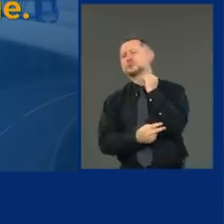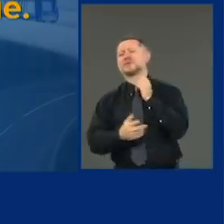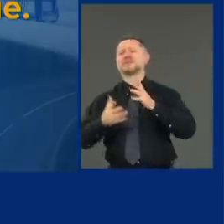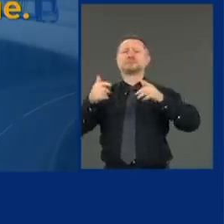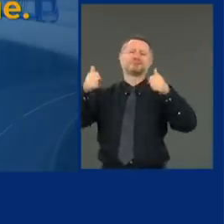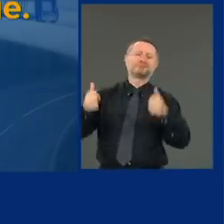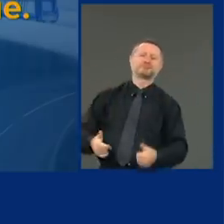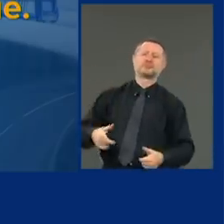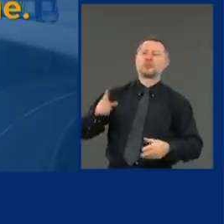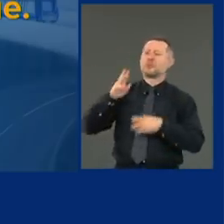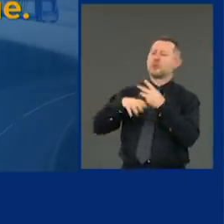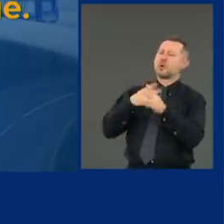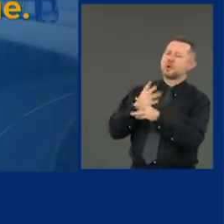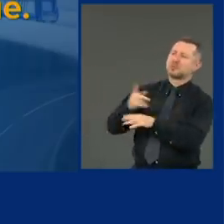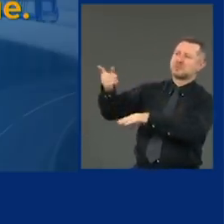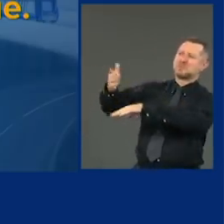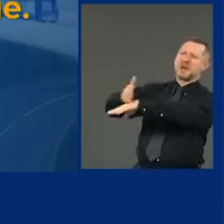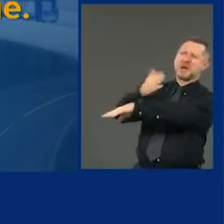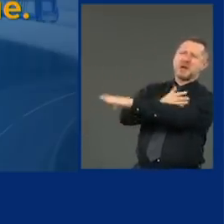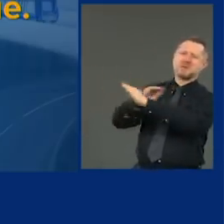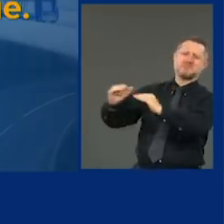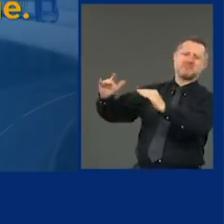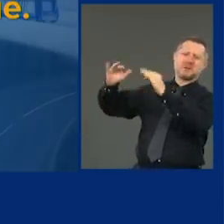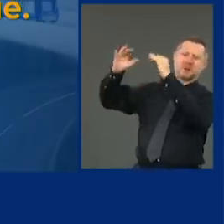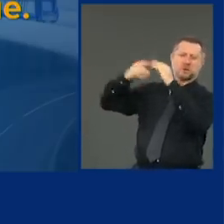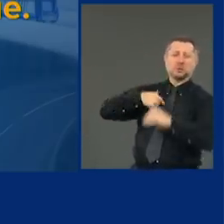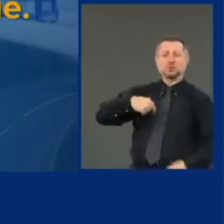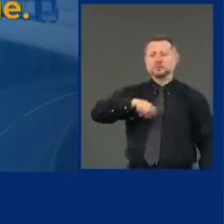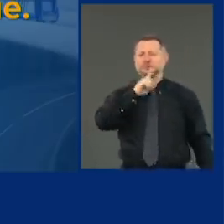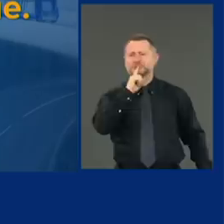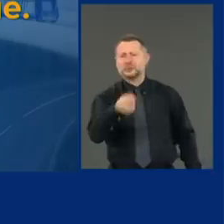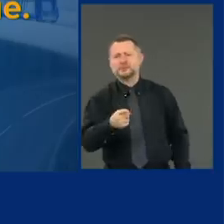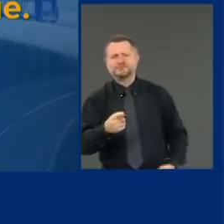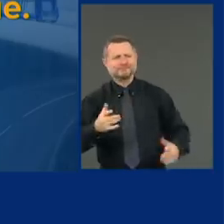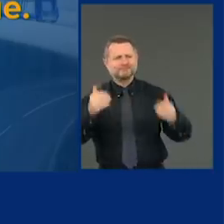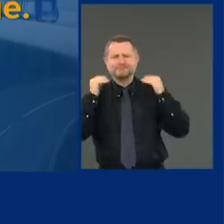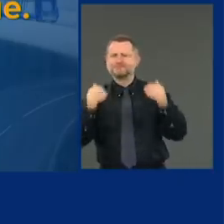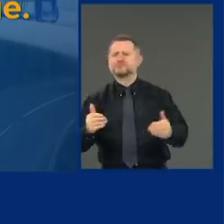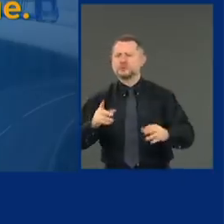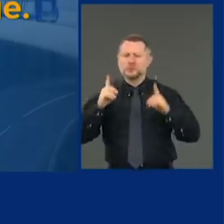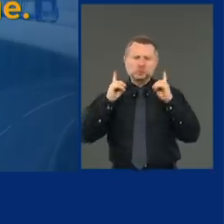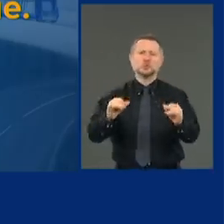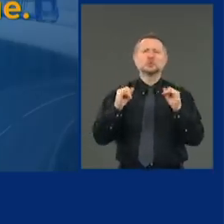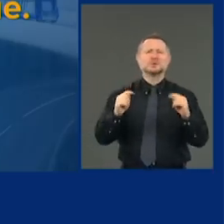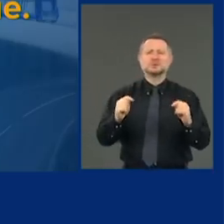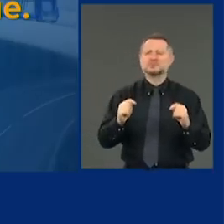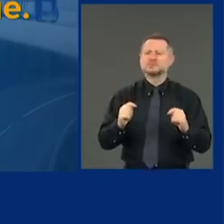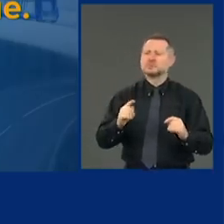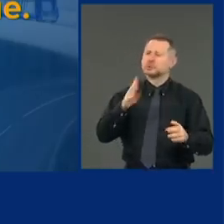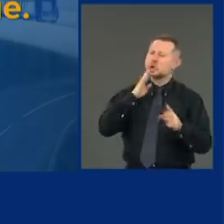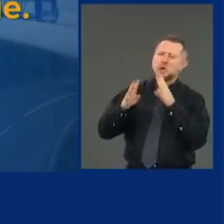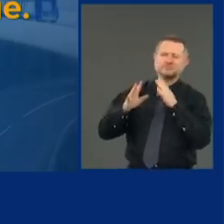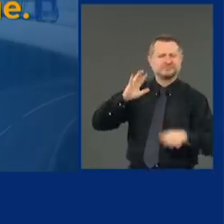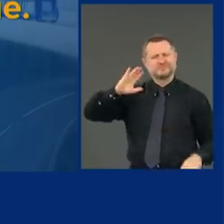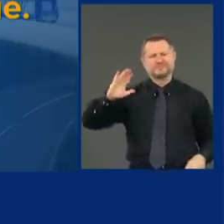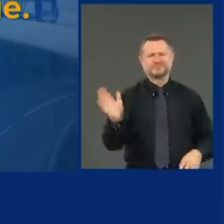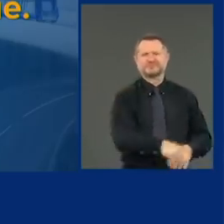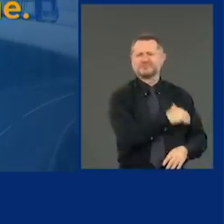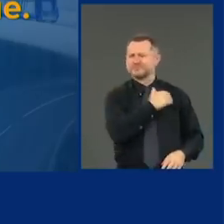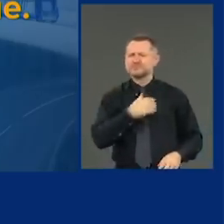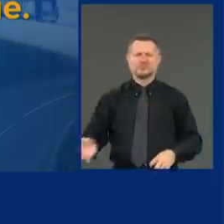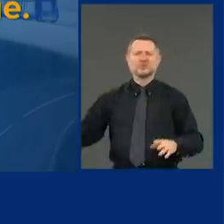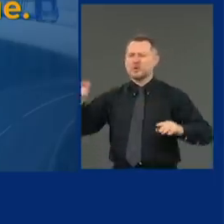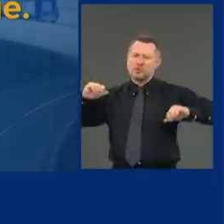true. Well, then do something about it. Don't just talk about it. Everybody's identified the same